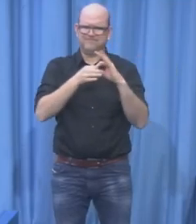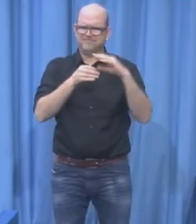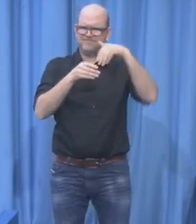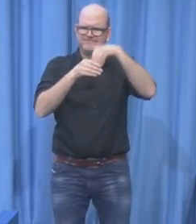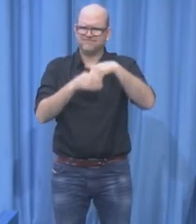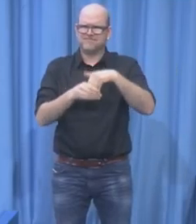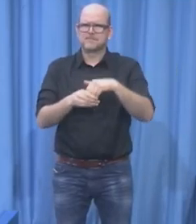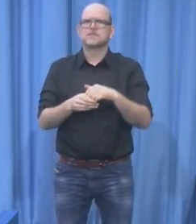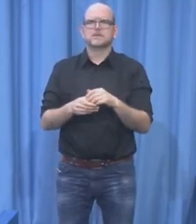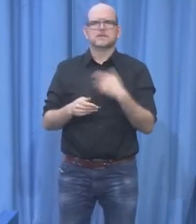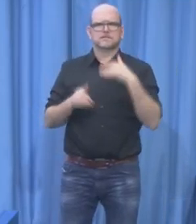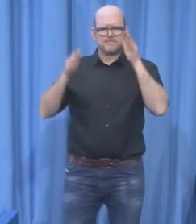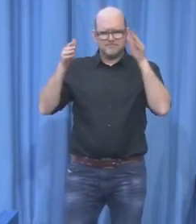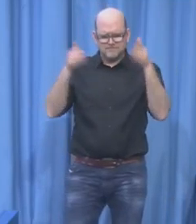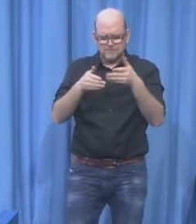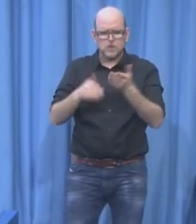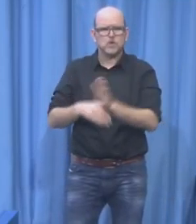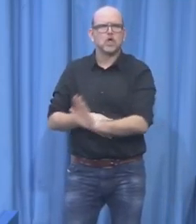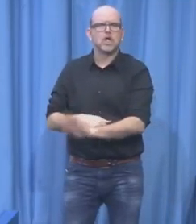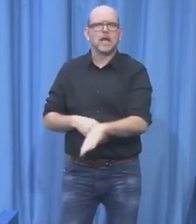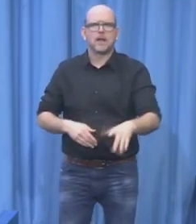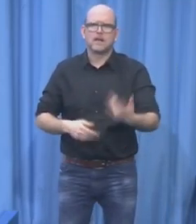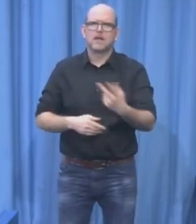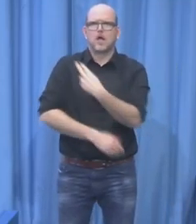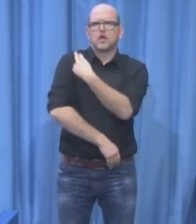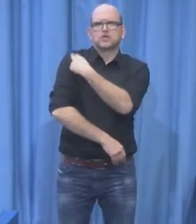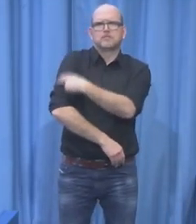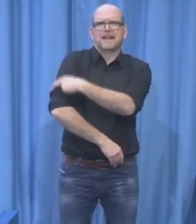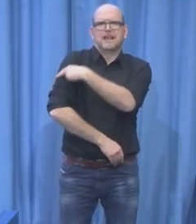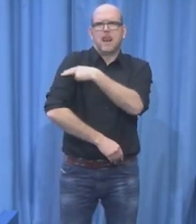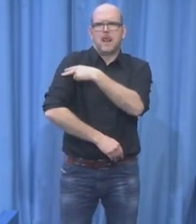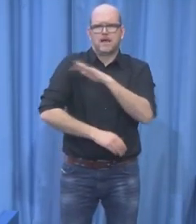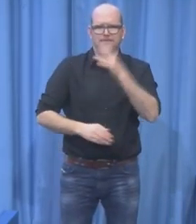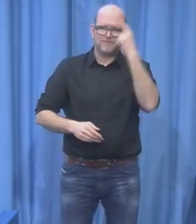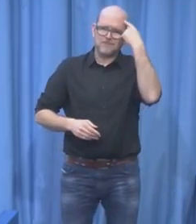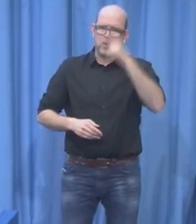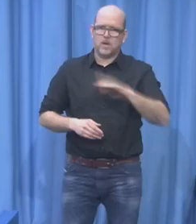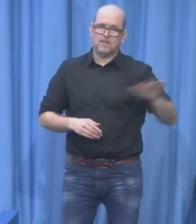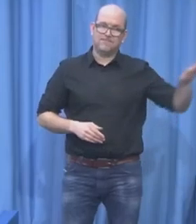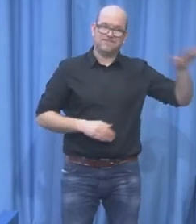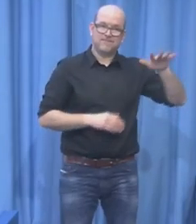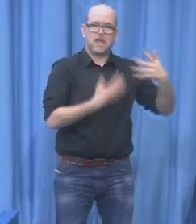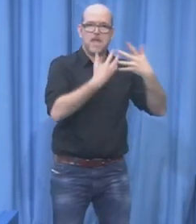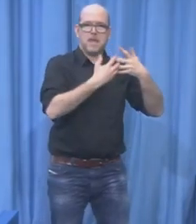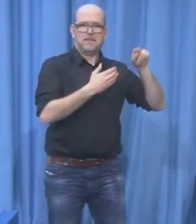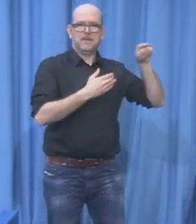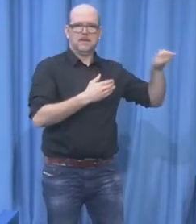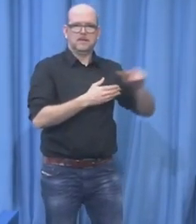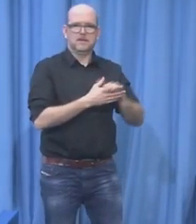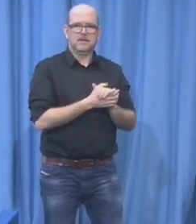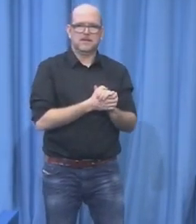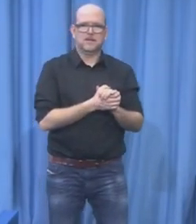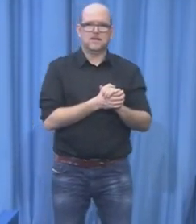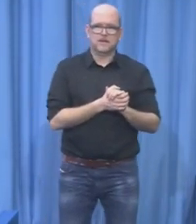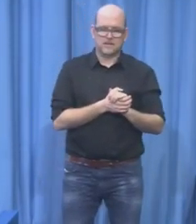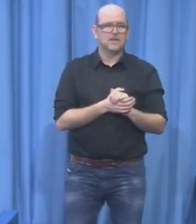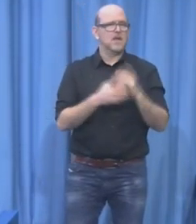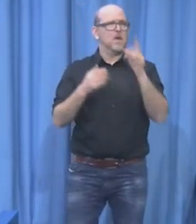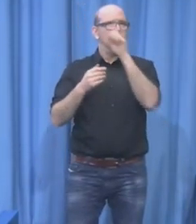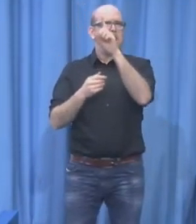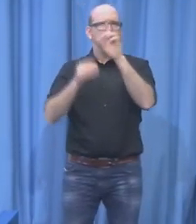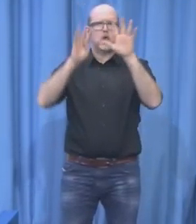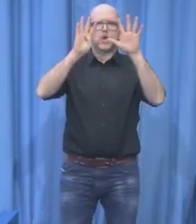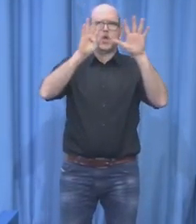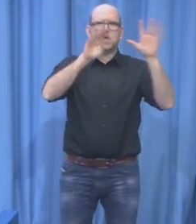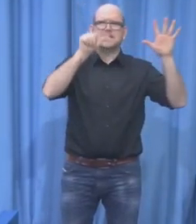in 1996. And Erin and Susie Ruskowski, if I got the name right, were the two people who came up